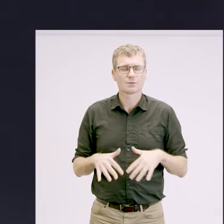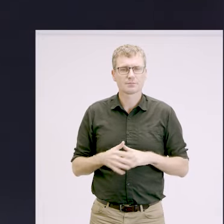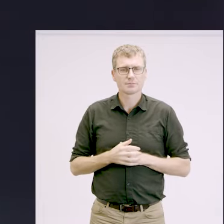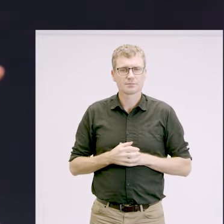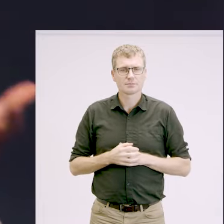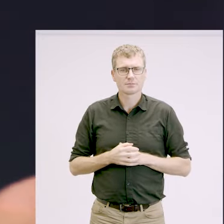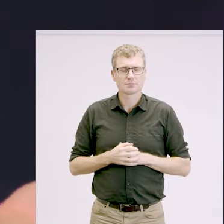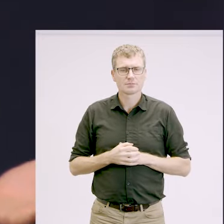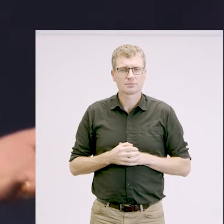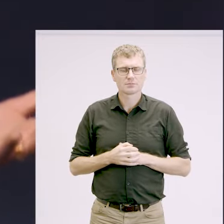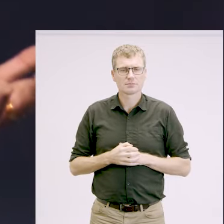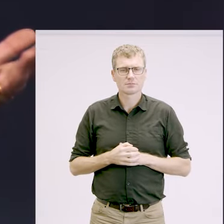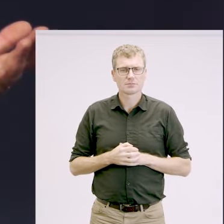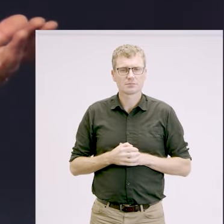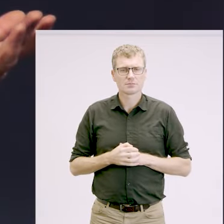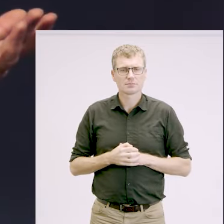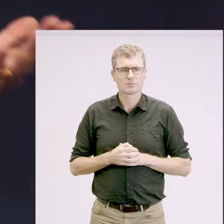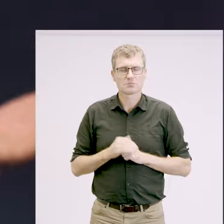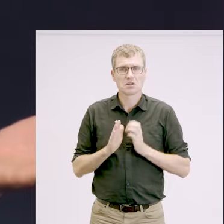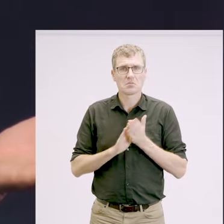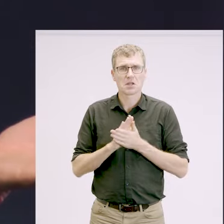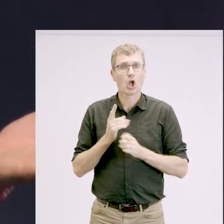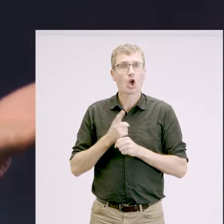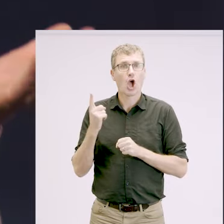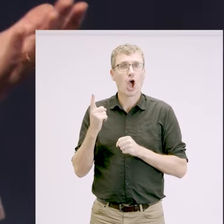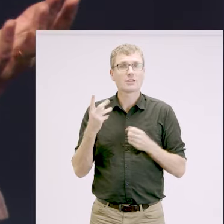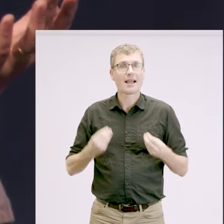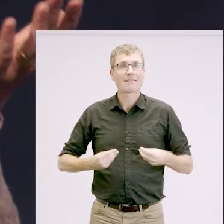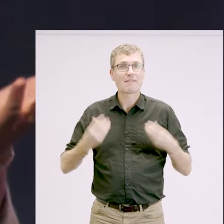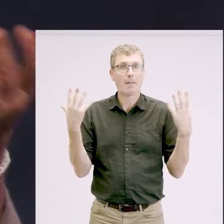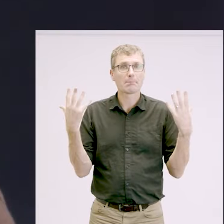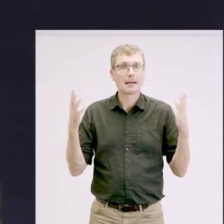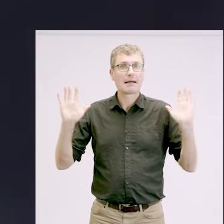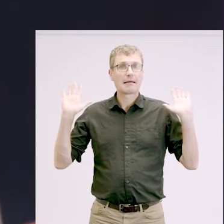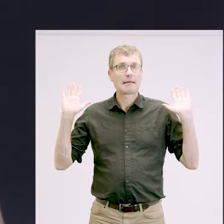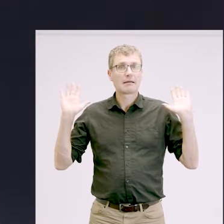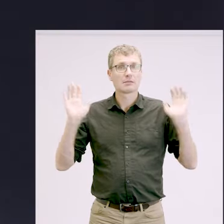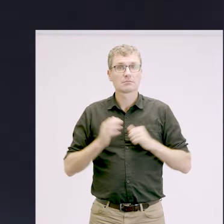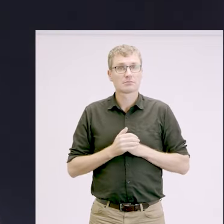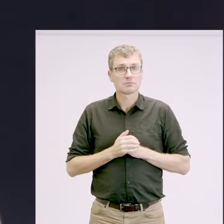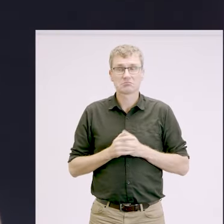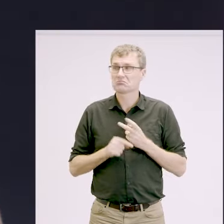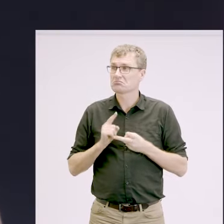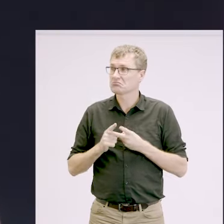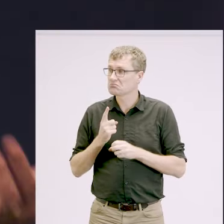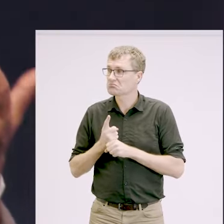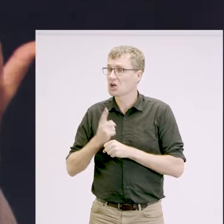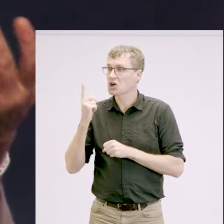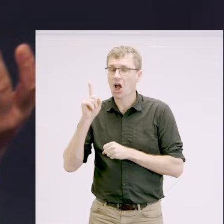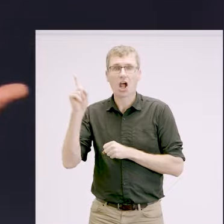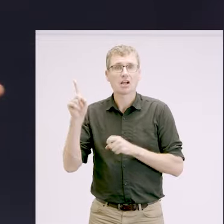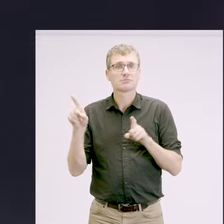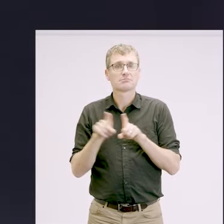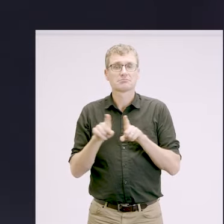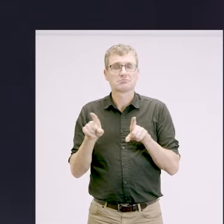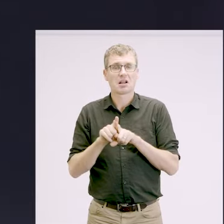gods. Wow. What's going on here? Does this mean that God is surrendering to Babylon? Does it mean that